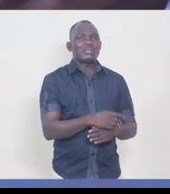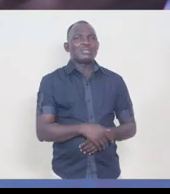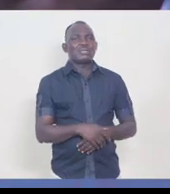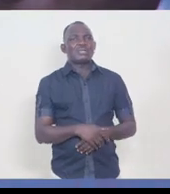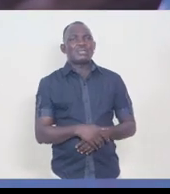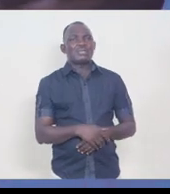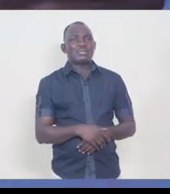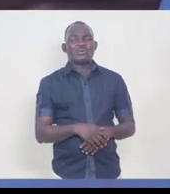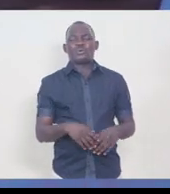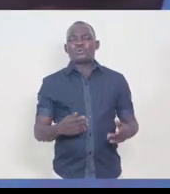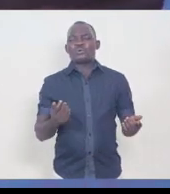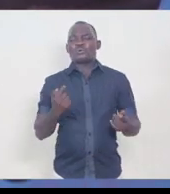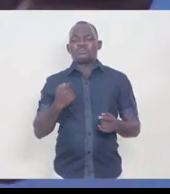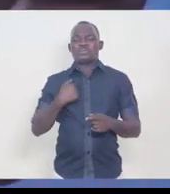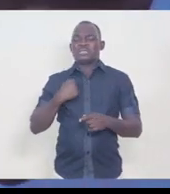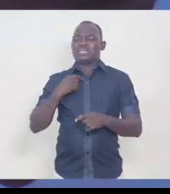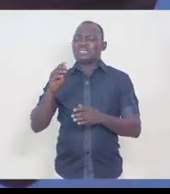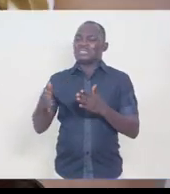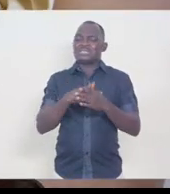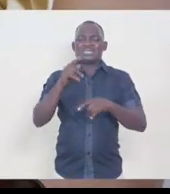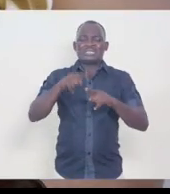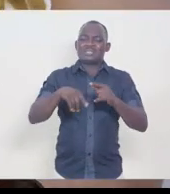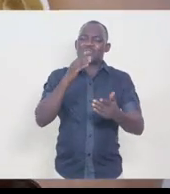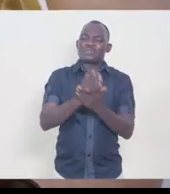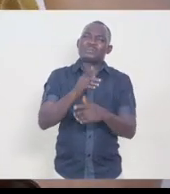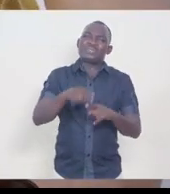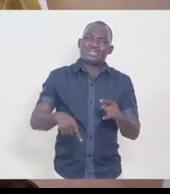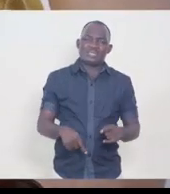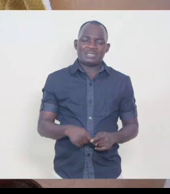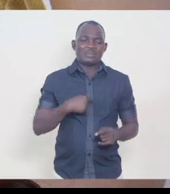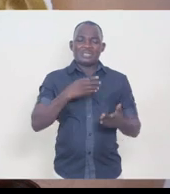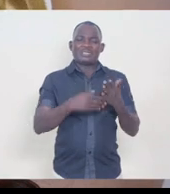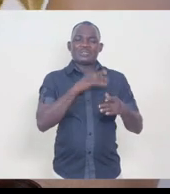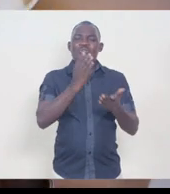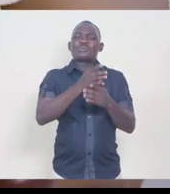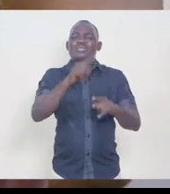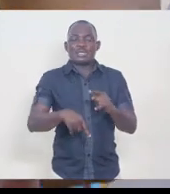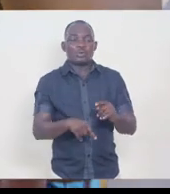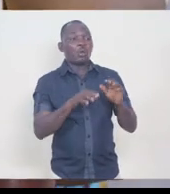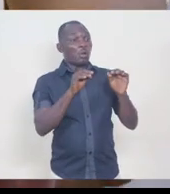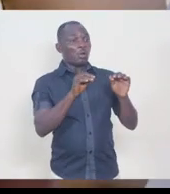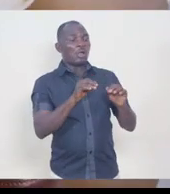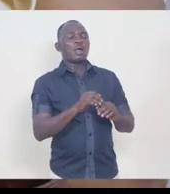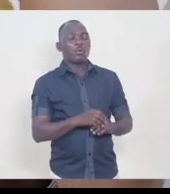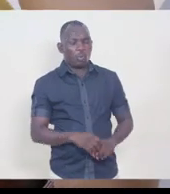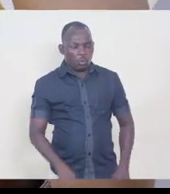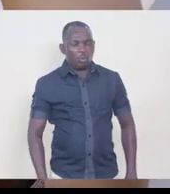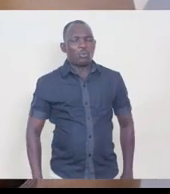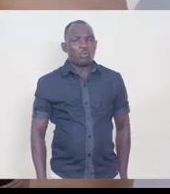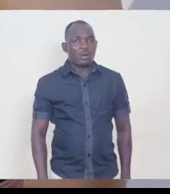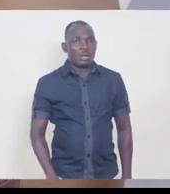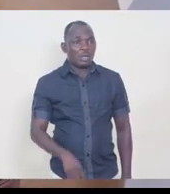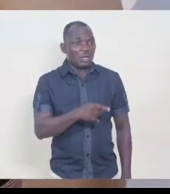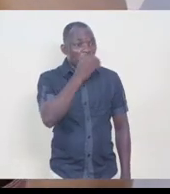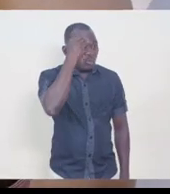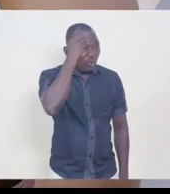Well, I just really can't stop singing. And you shouldn't. Look, do you know